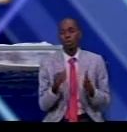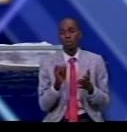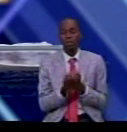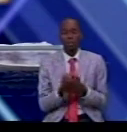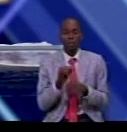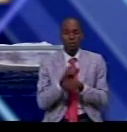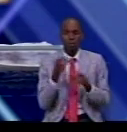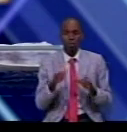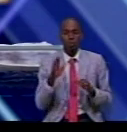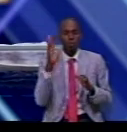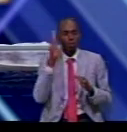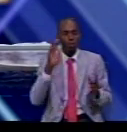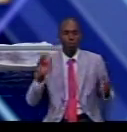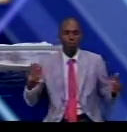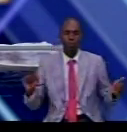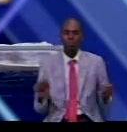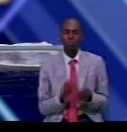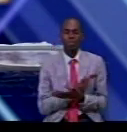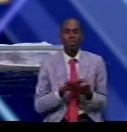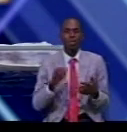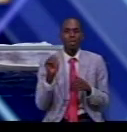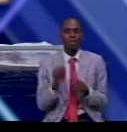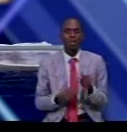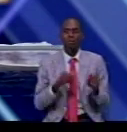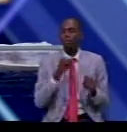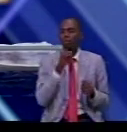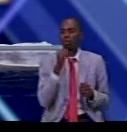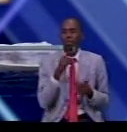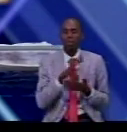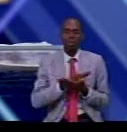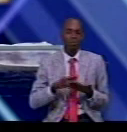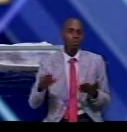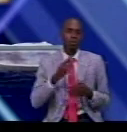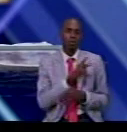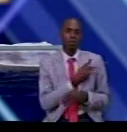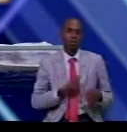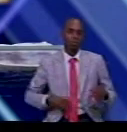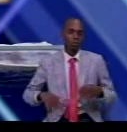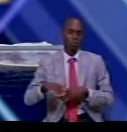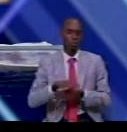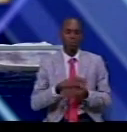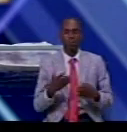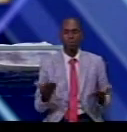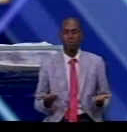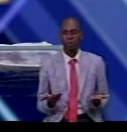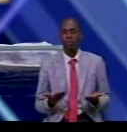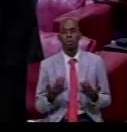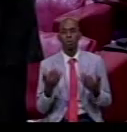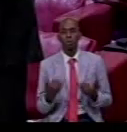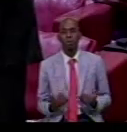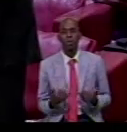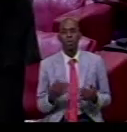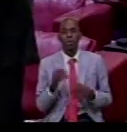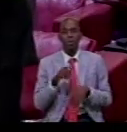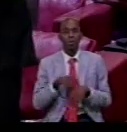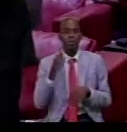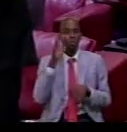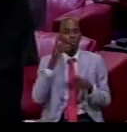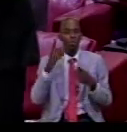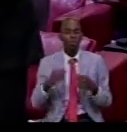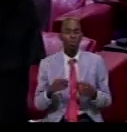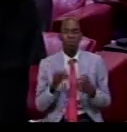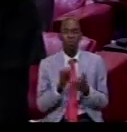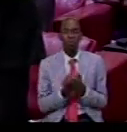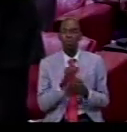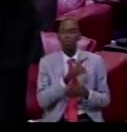every unrighteous kingdom, even we have here on earth. Time will come. None of the kingdoms will stand